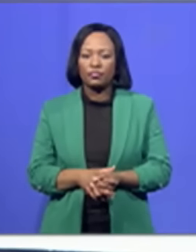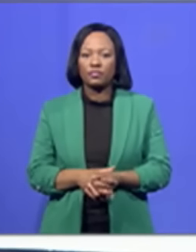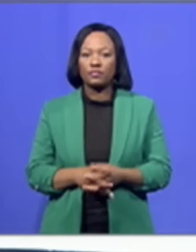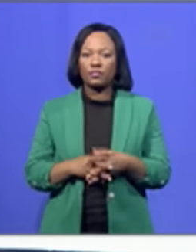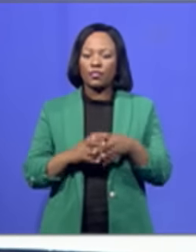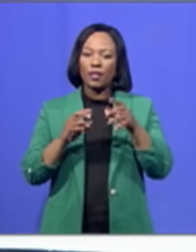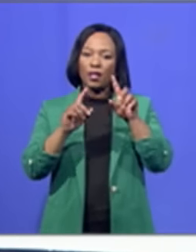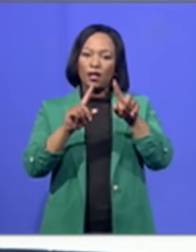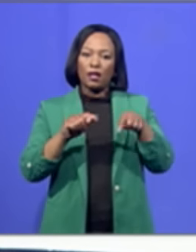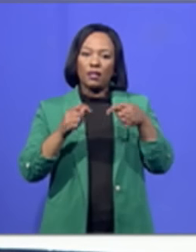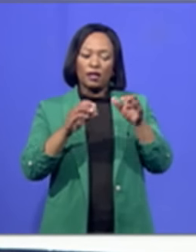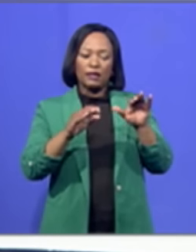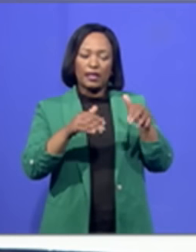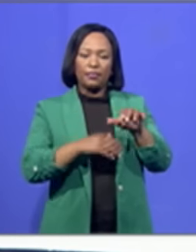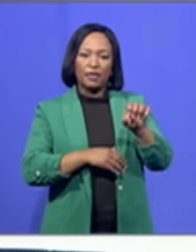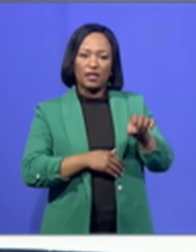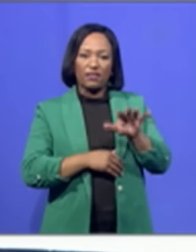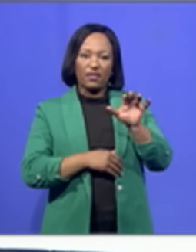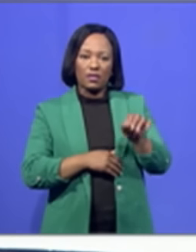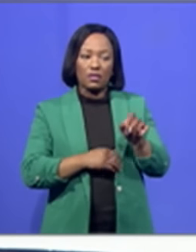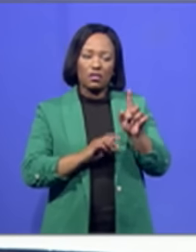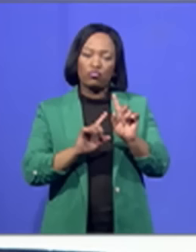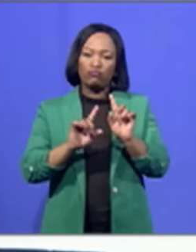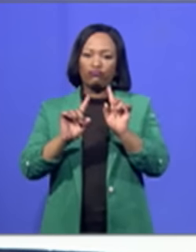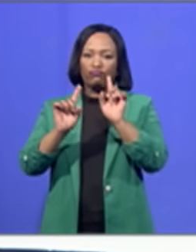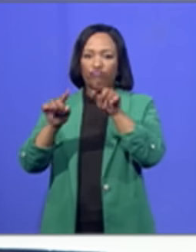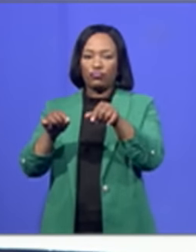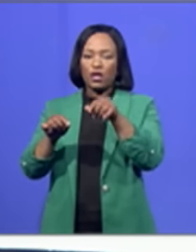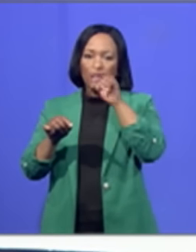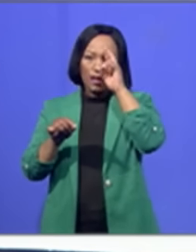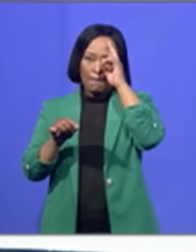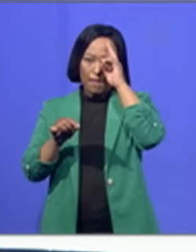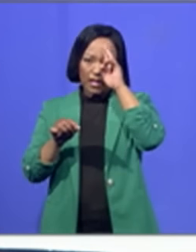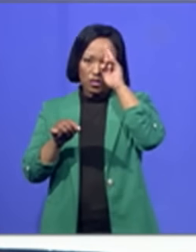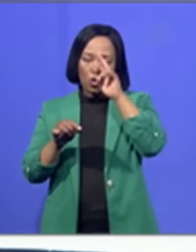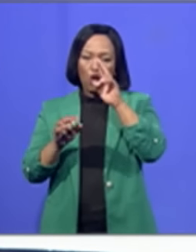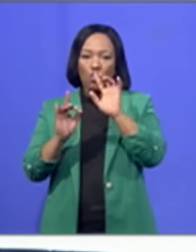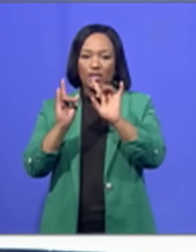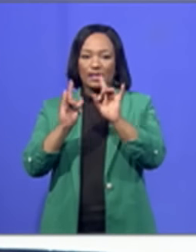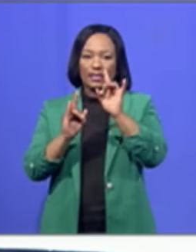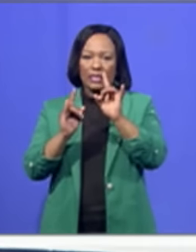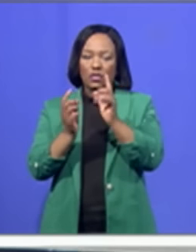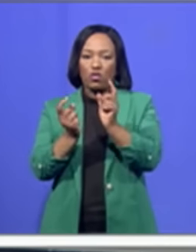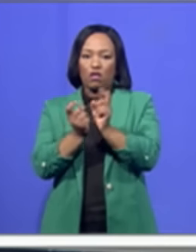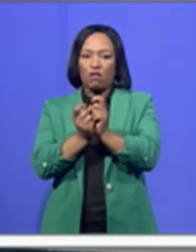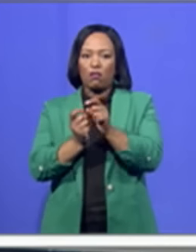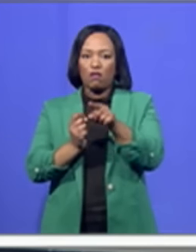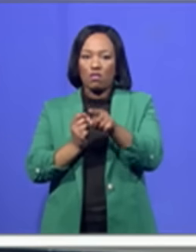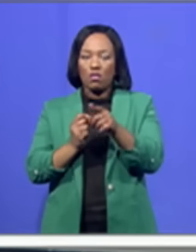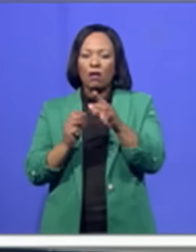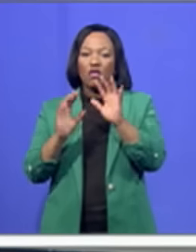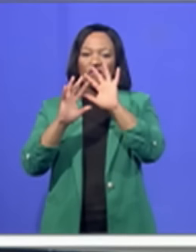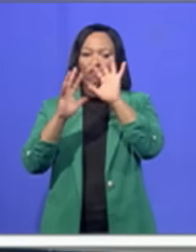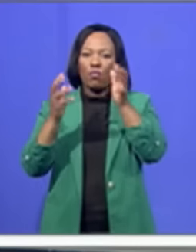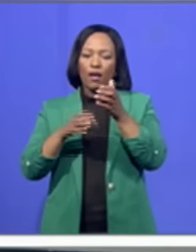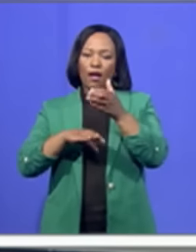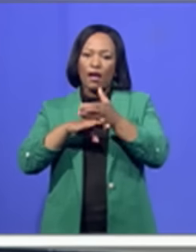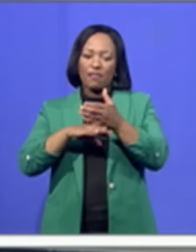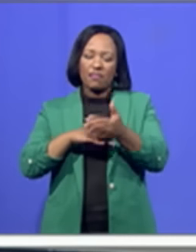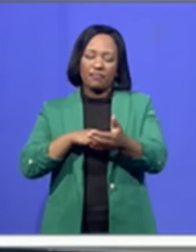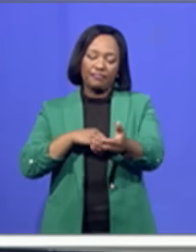Sehlopha sa Afrika Borwa seo se tla go kopana le sa Mexico ka toropong ya Mexico pula madibogong ya dipapadi tša mogopo wa lefase mo